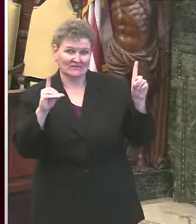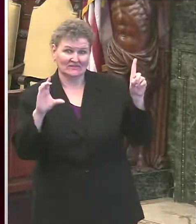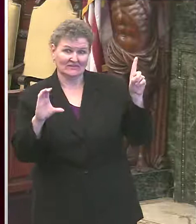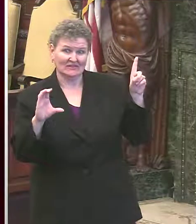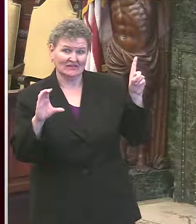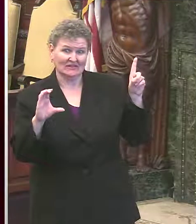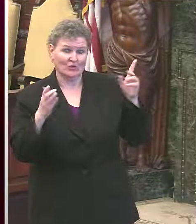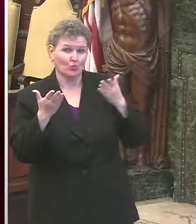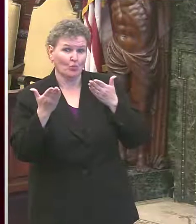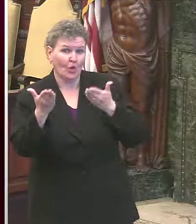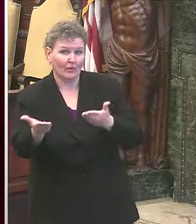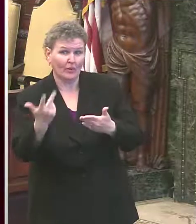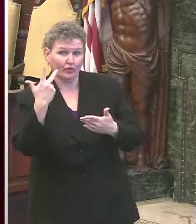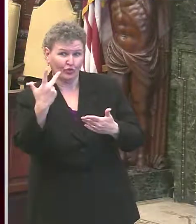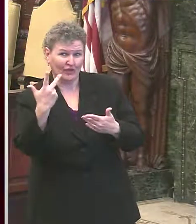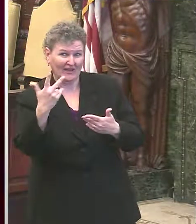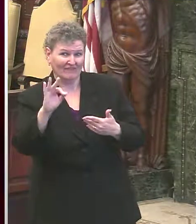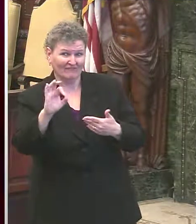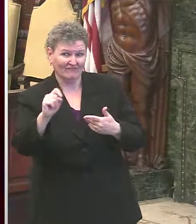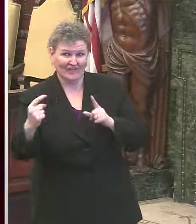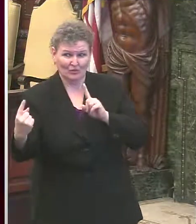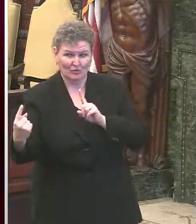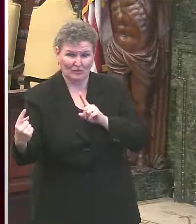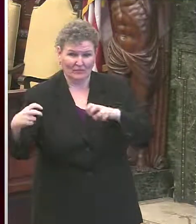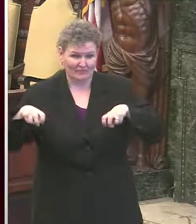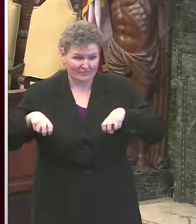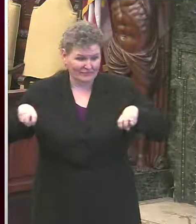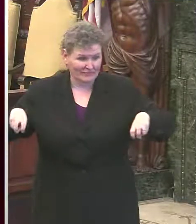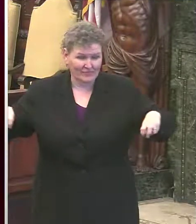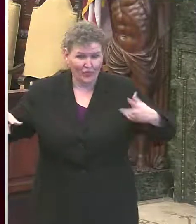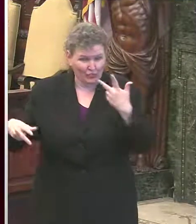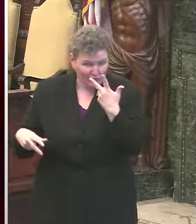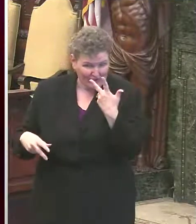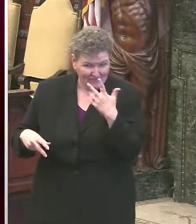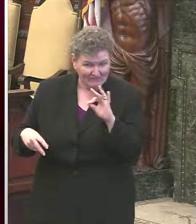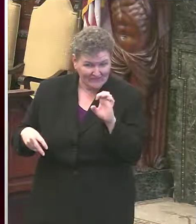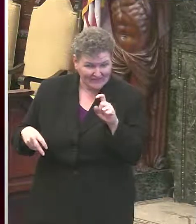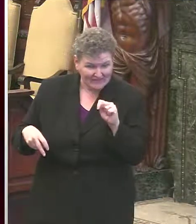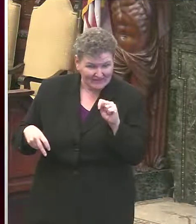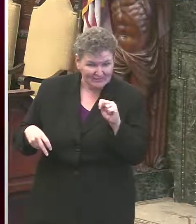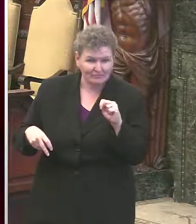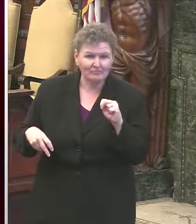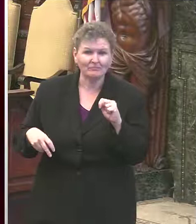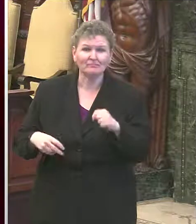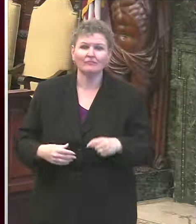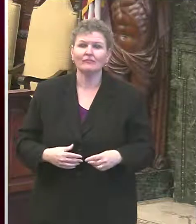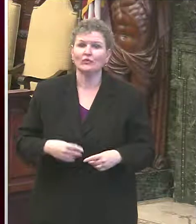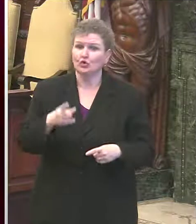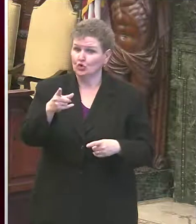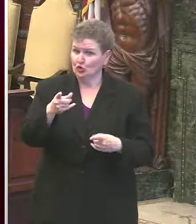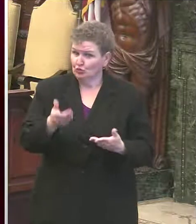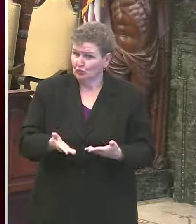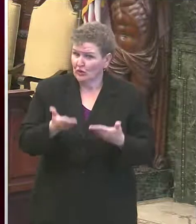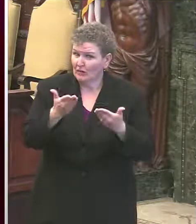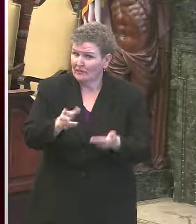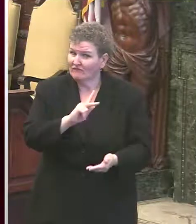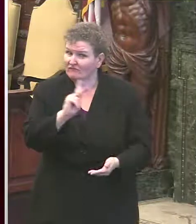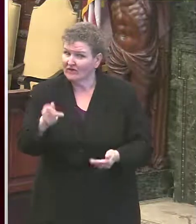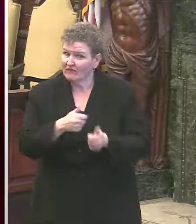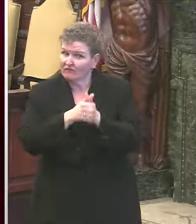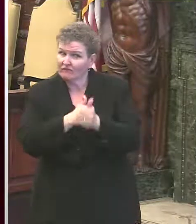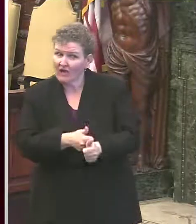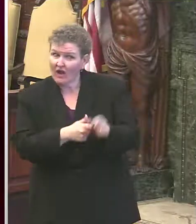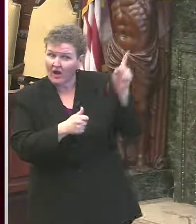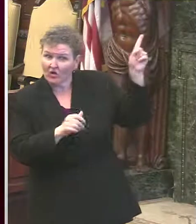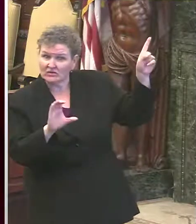feet of distance in elementary schools, regardless of an area's level of community spread. Do you recommend Philly to follow the